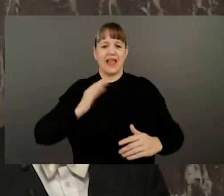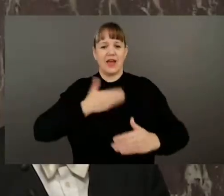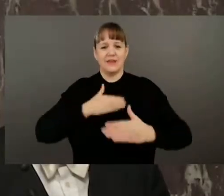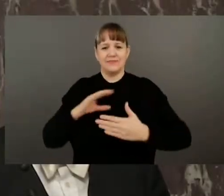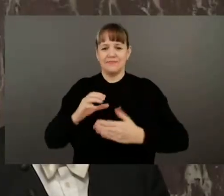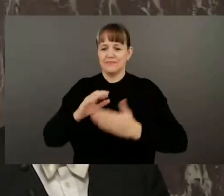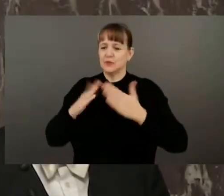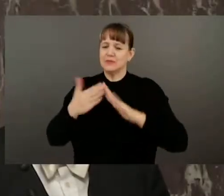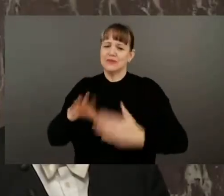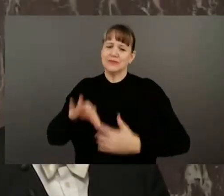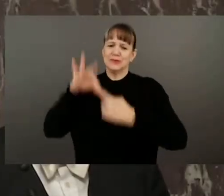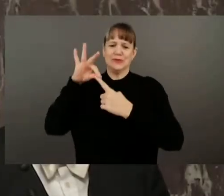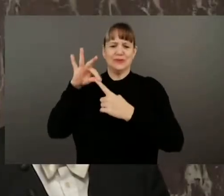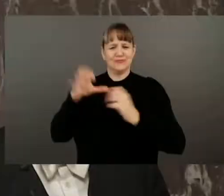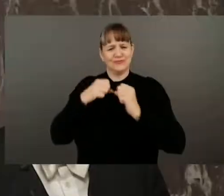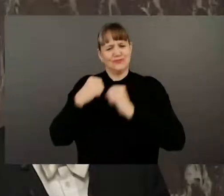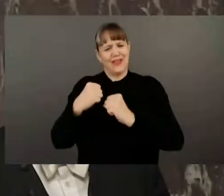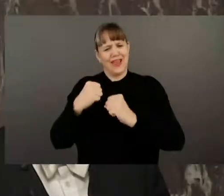welcome today.